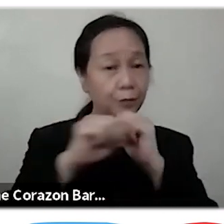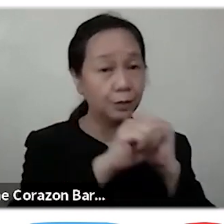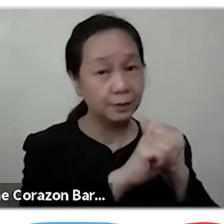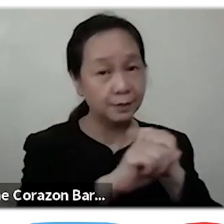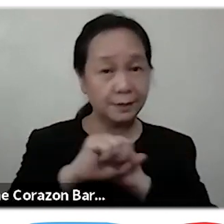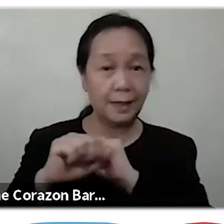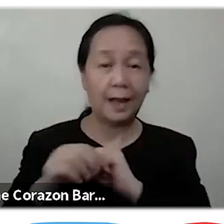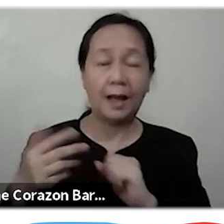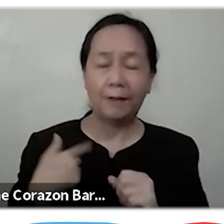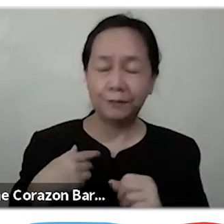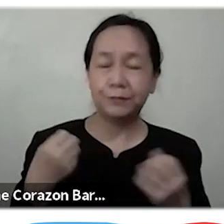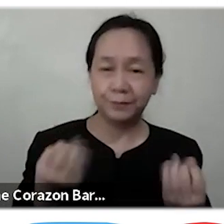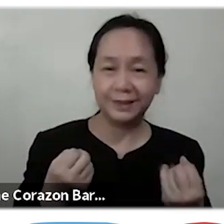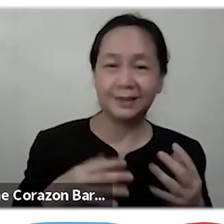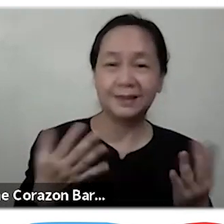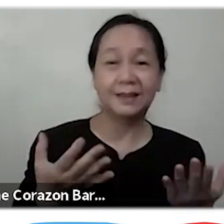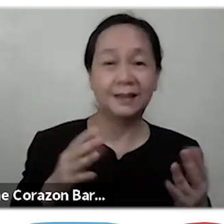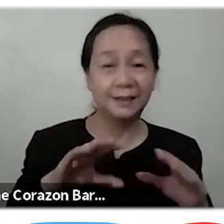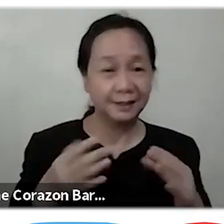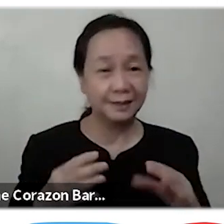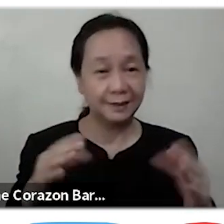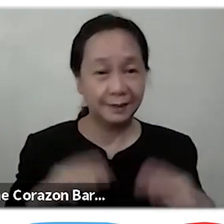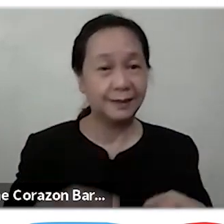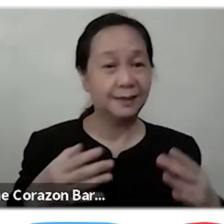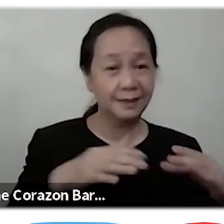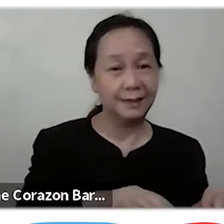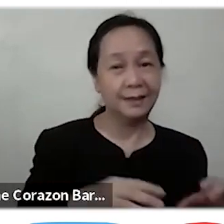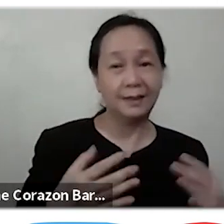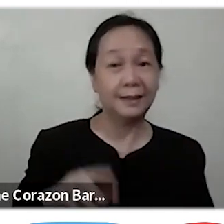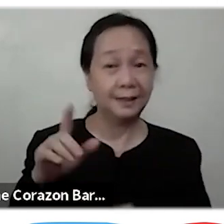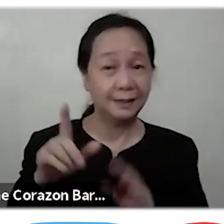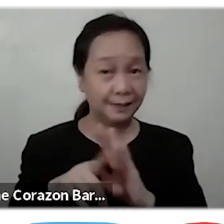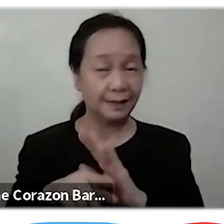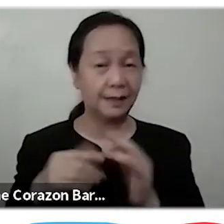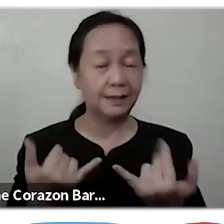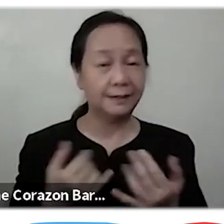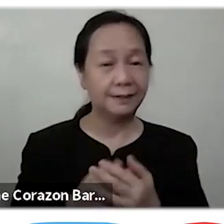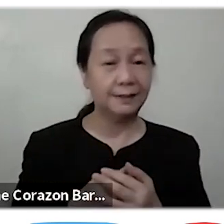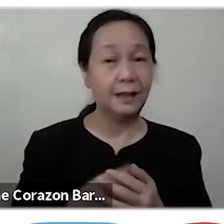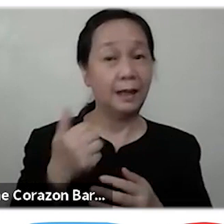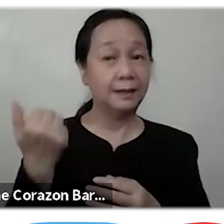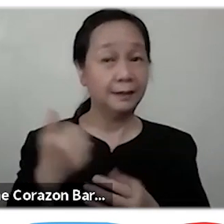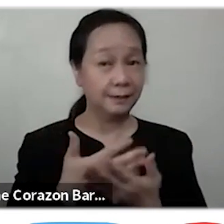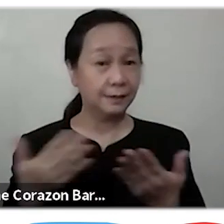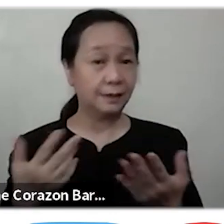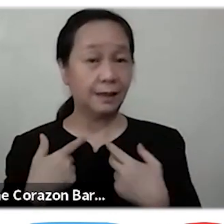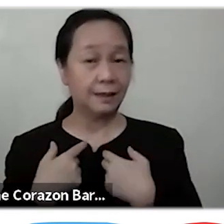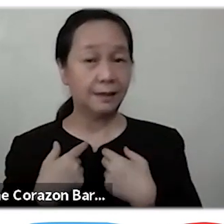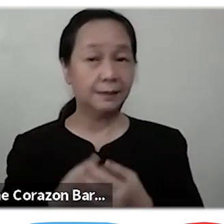I got so many chances that I will mention a little later. And another thing is I got